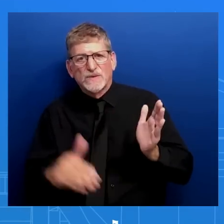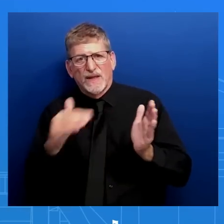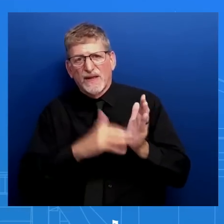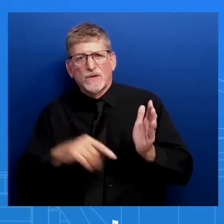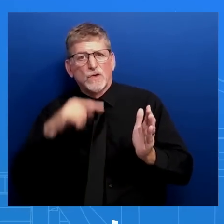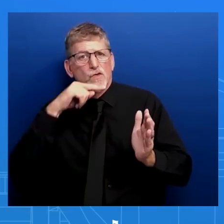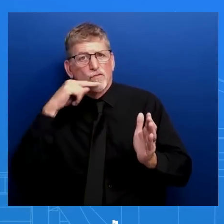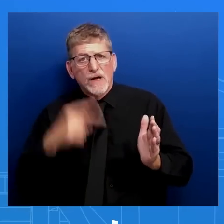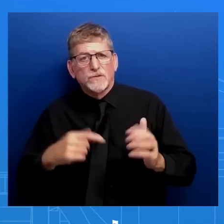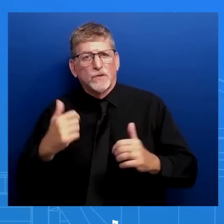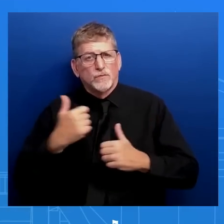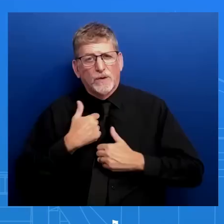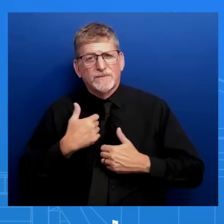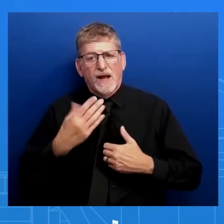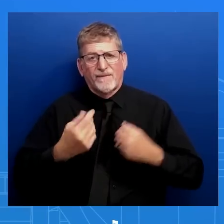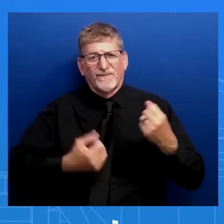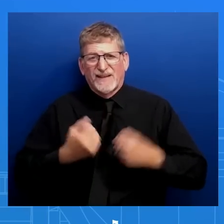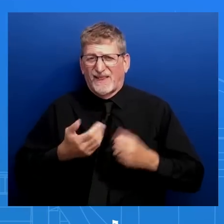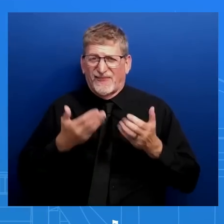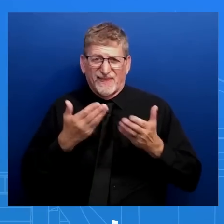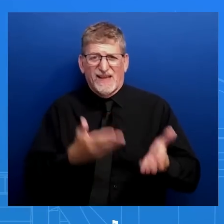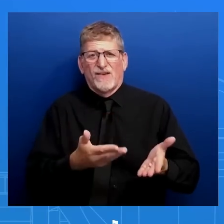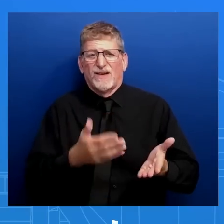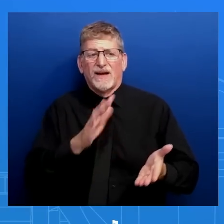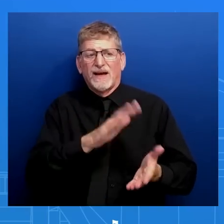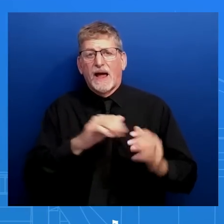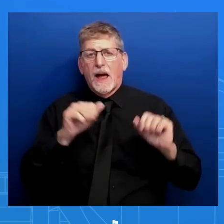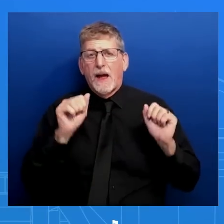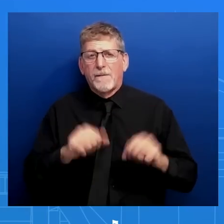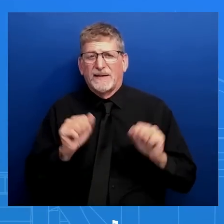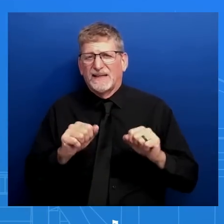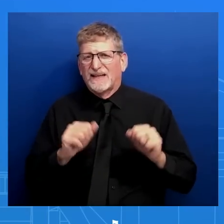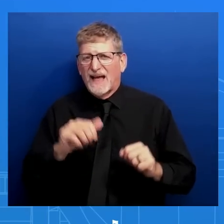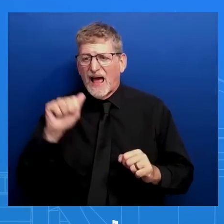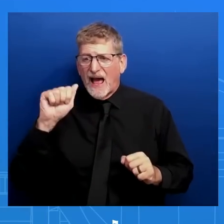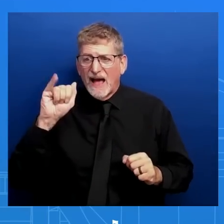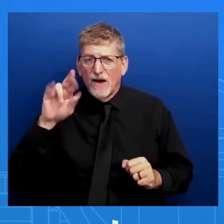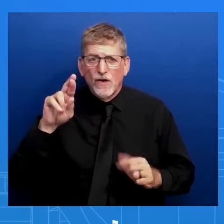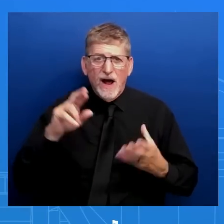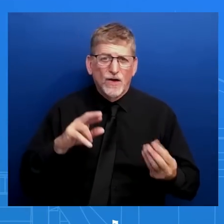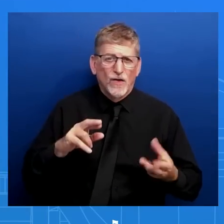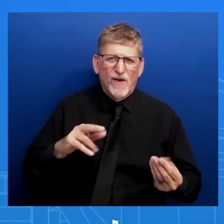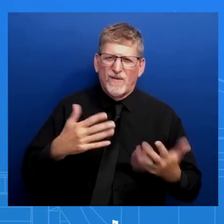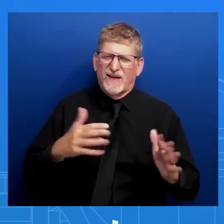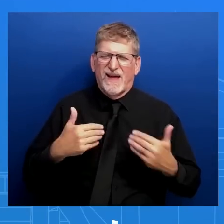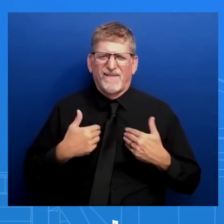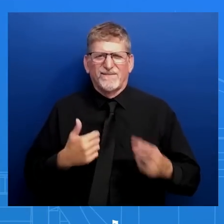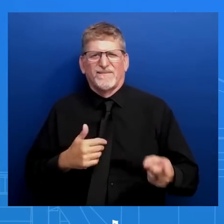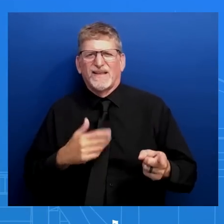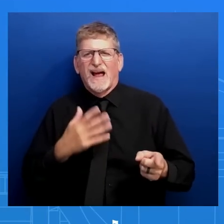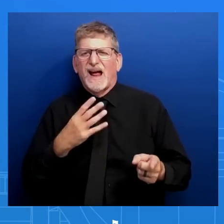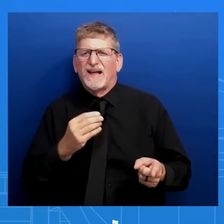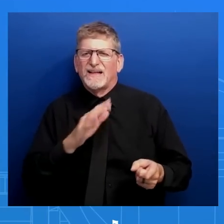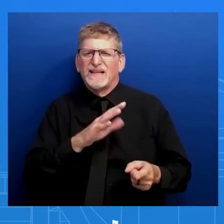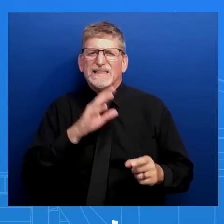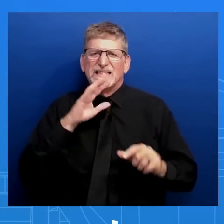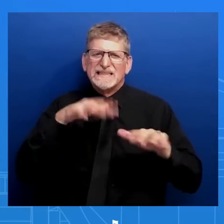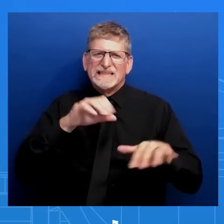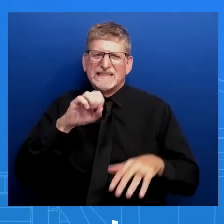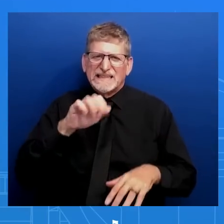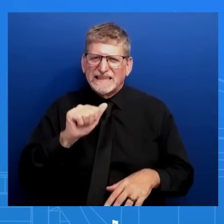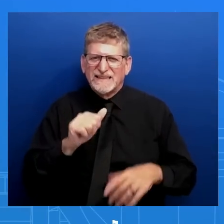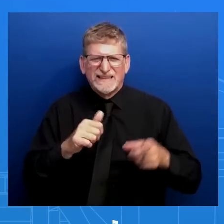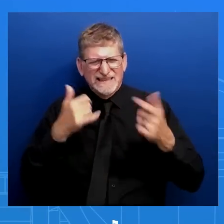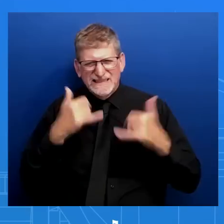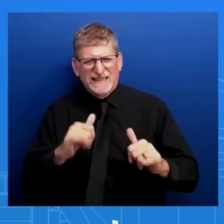and capabilities, air and ground, in fact, and sea, that they have still available to them to try to